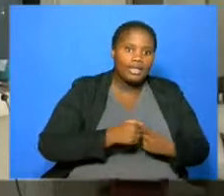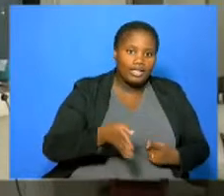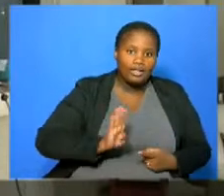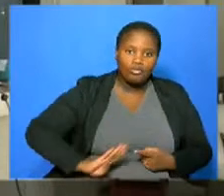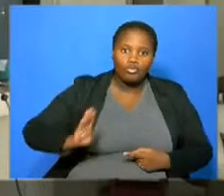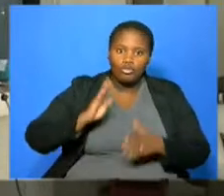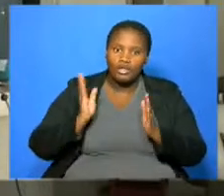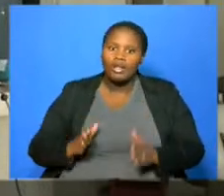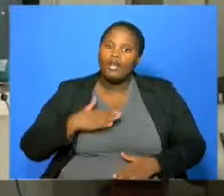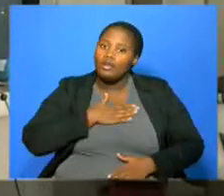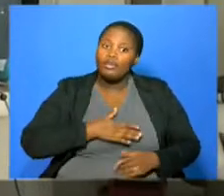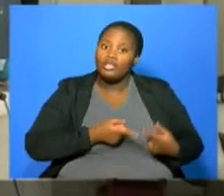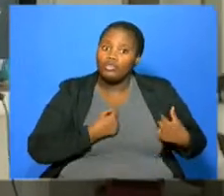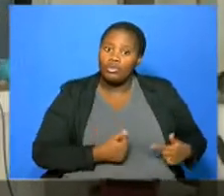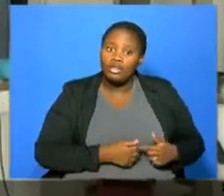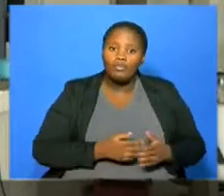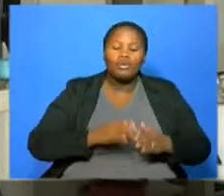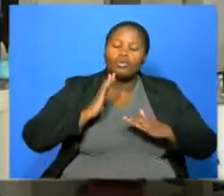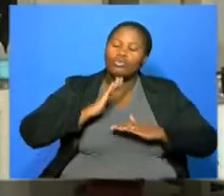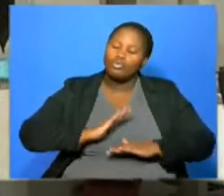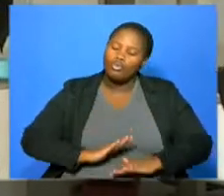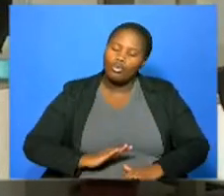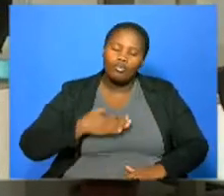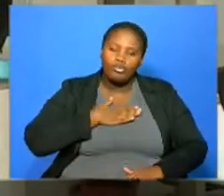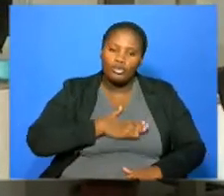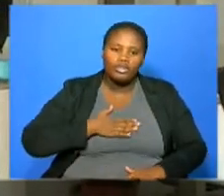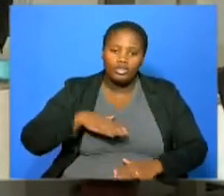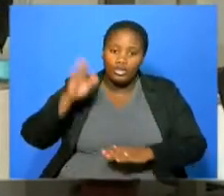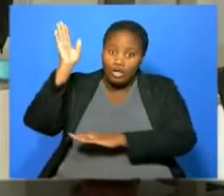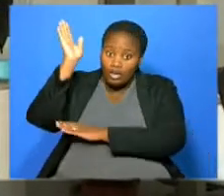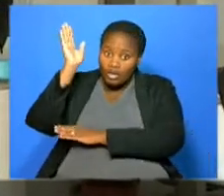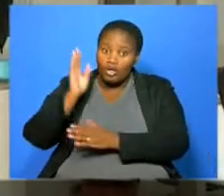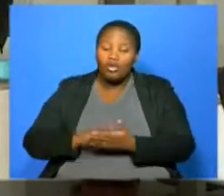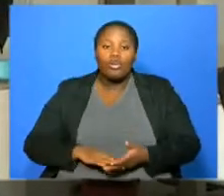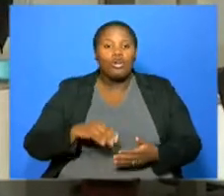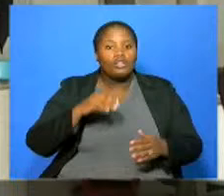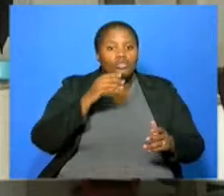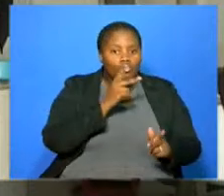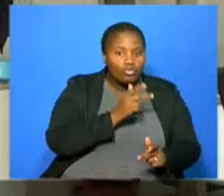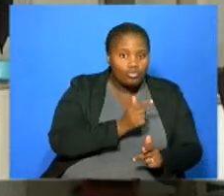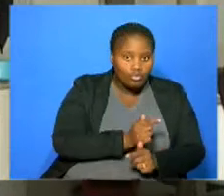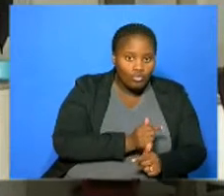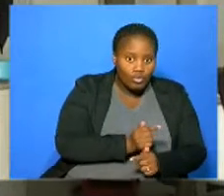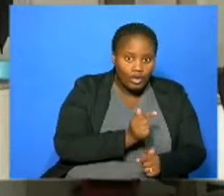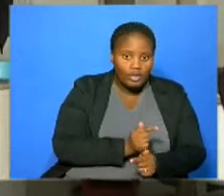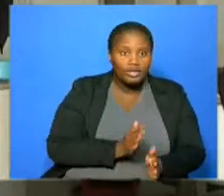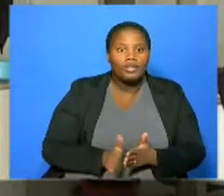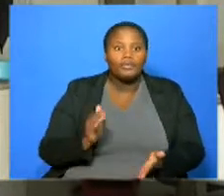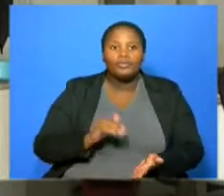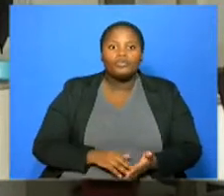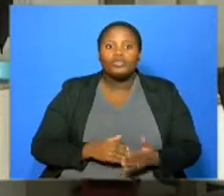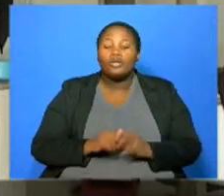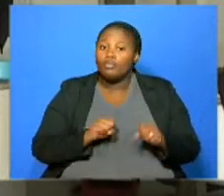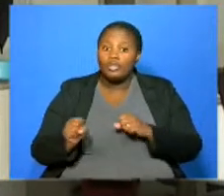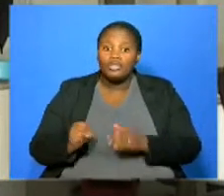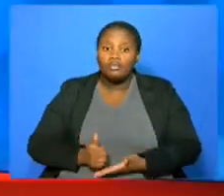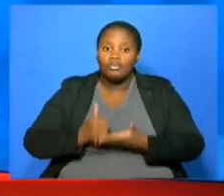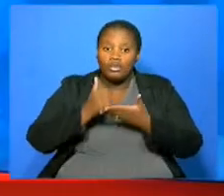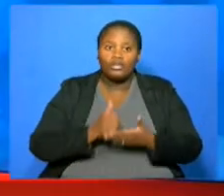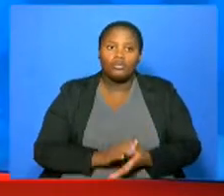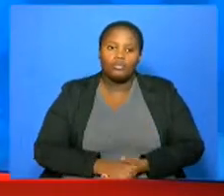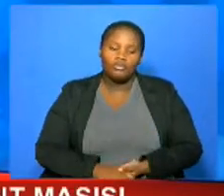a dipelo tsa rona re le batswana di seketsa go duega re tshepe mo modimo re dumela gore o tla re tsamaisa mo nakong e thata ya go tshwana le